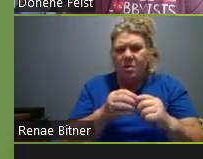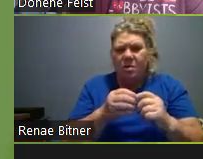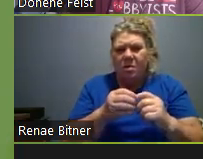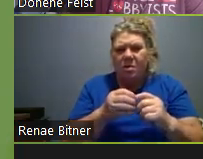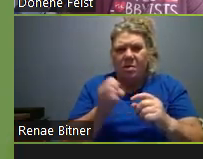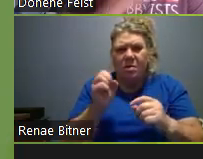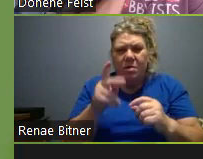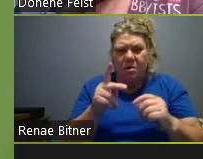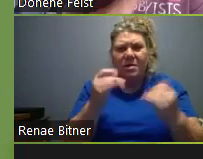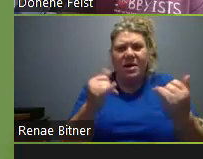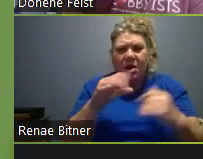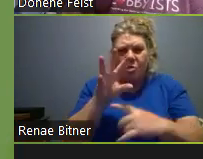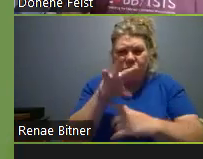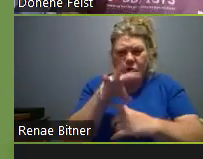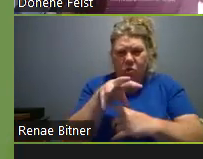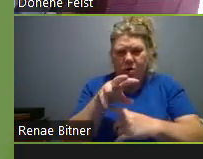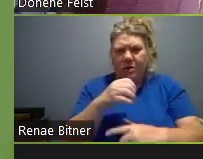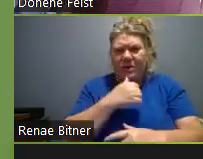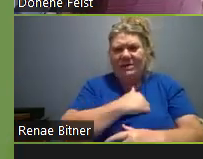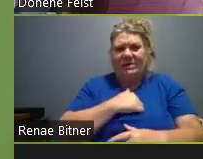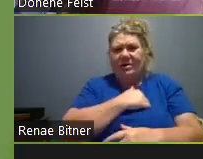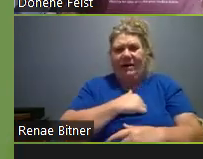Okay, it's recording now, it looks like. Sorry.